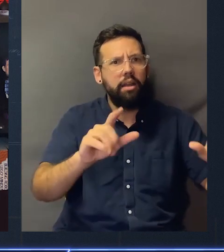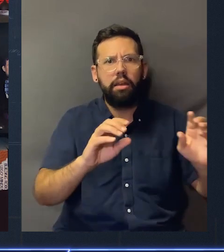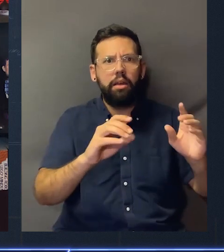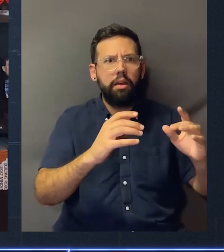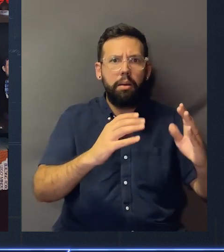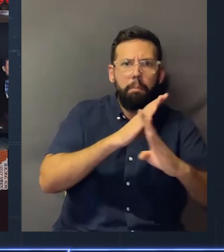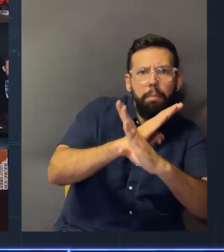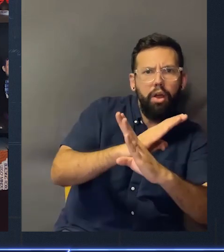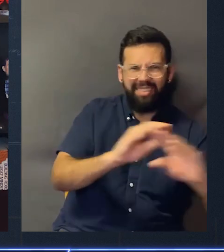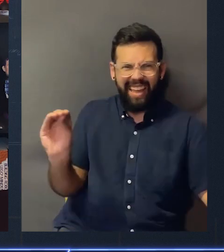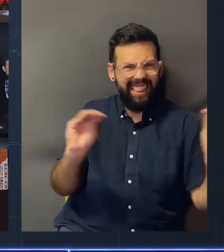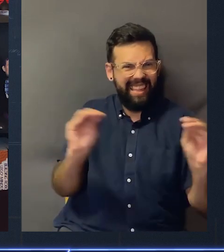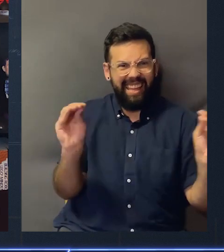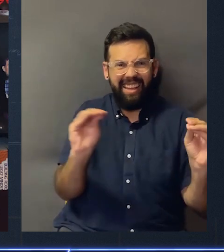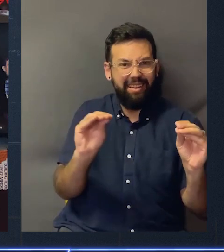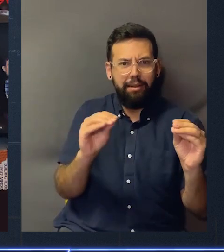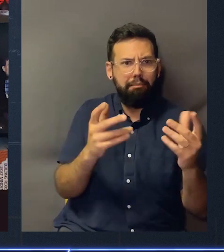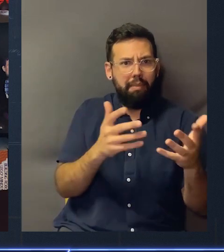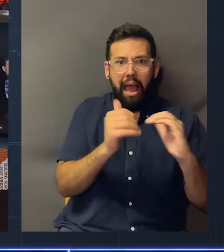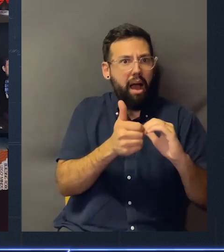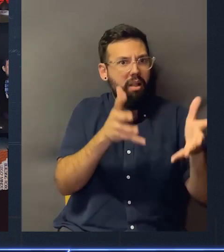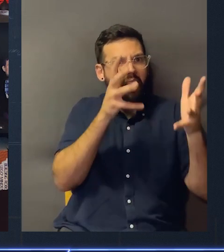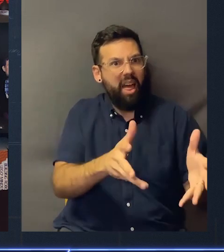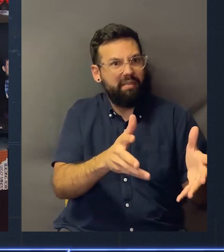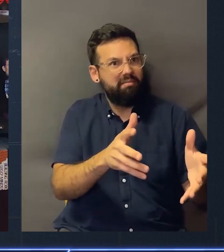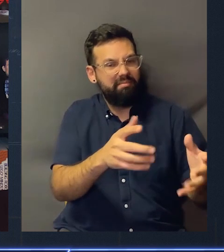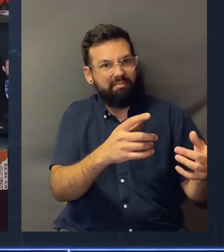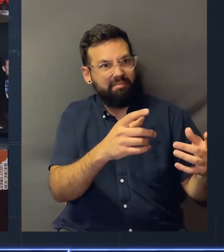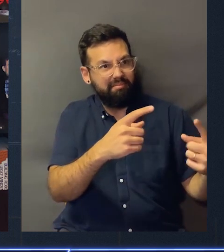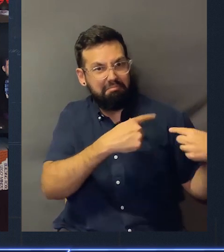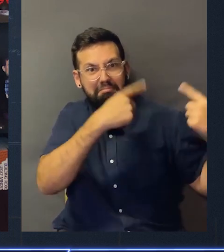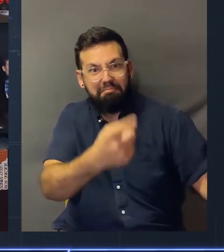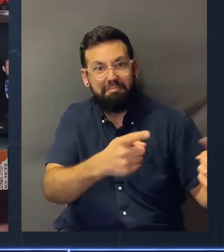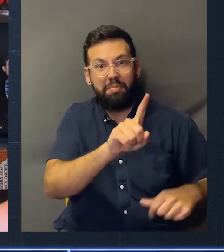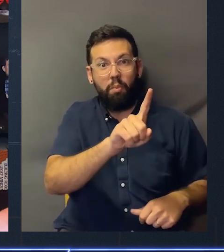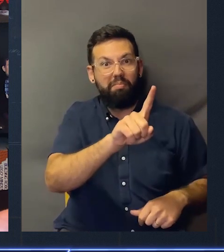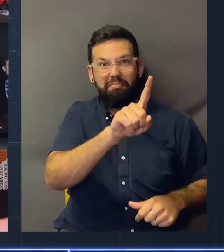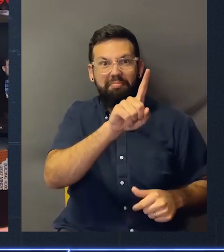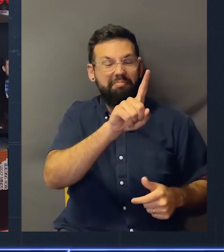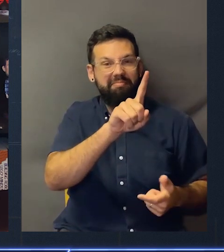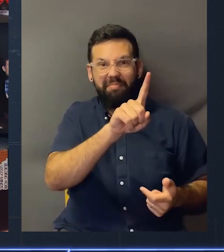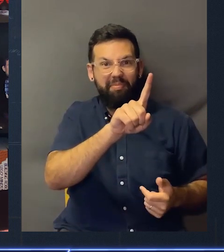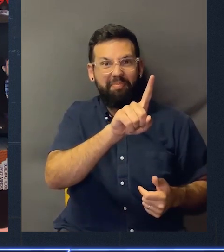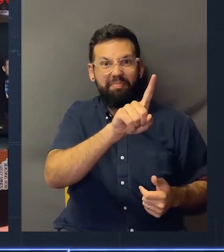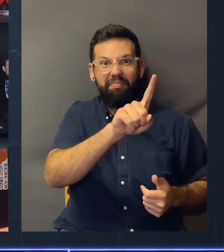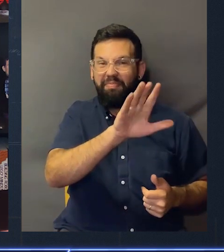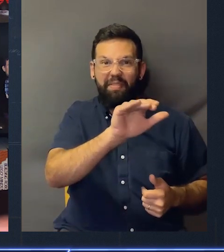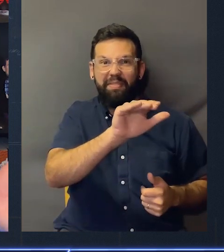no barricade. It's 100% authentic, the way the Incas left it in the 1500s. It is just open, empty